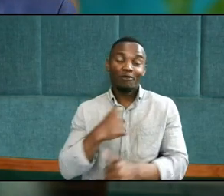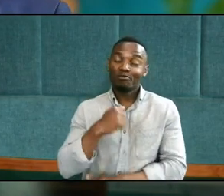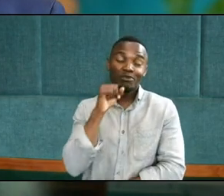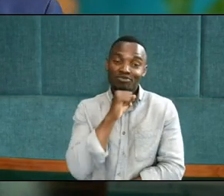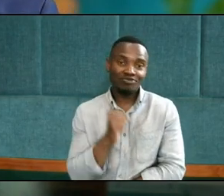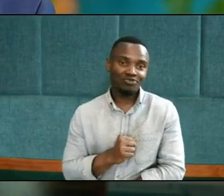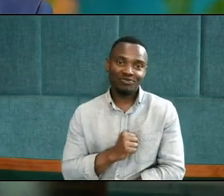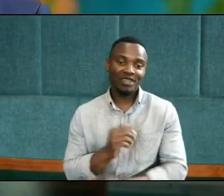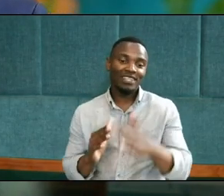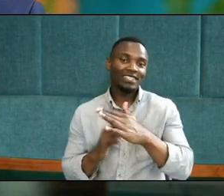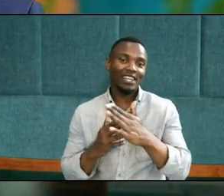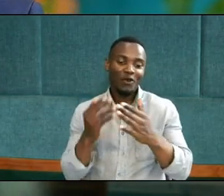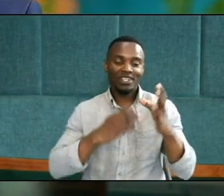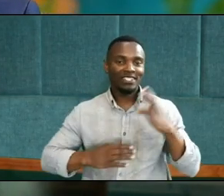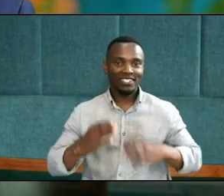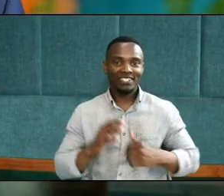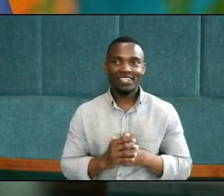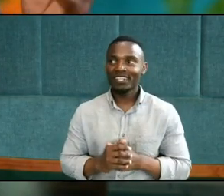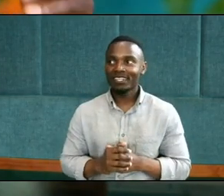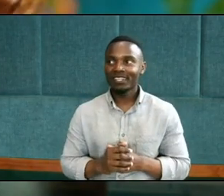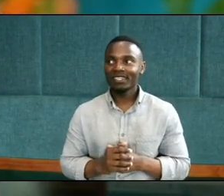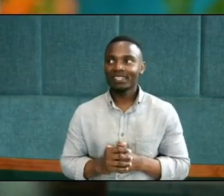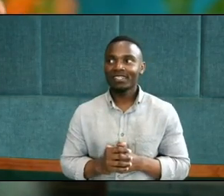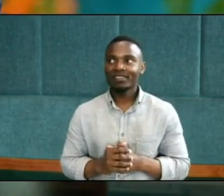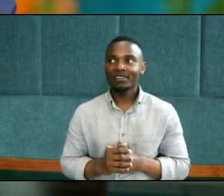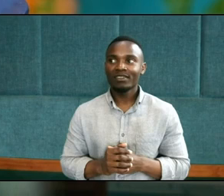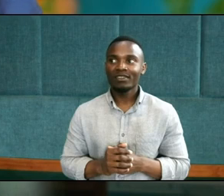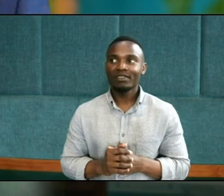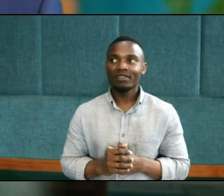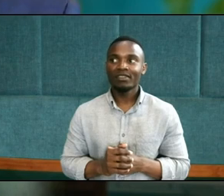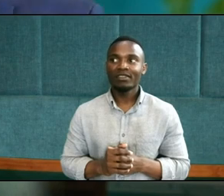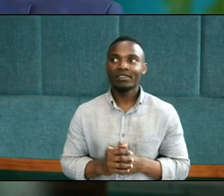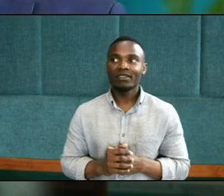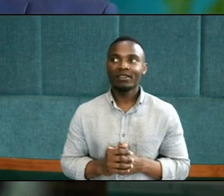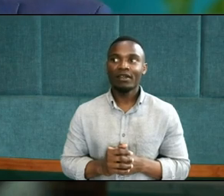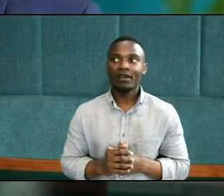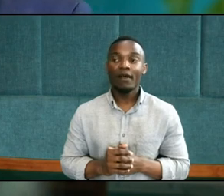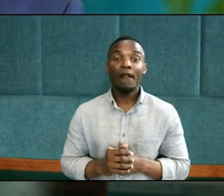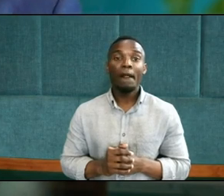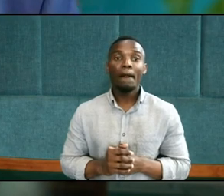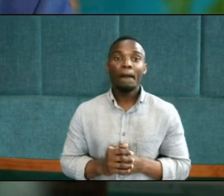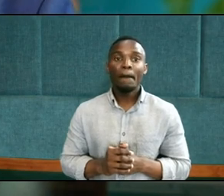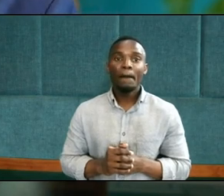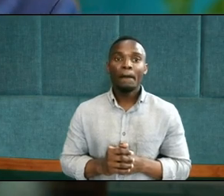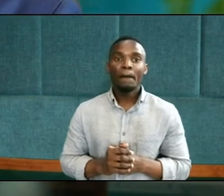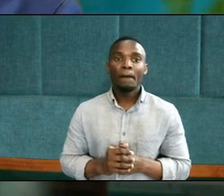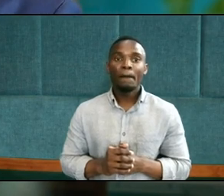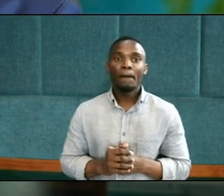imagine? I'm a senior citizen, I've joined the ranks of my seniors. And so,